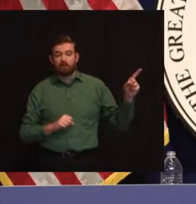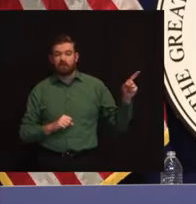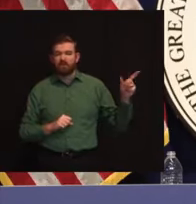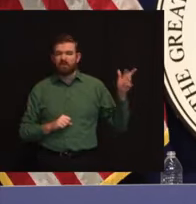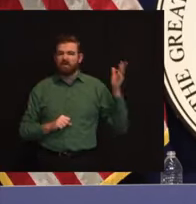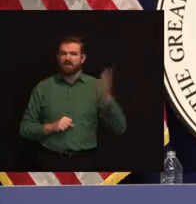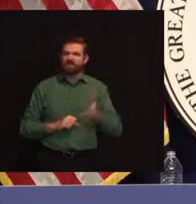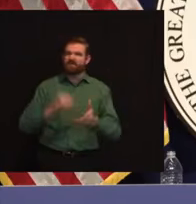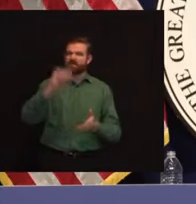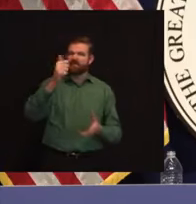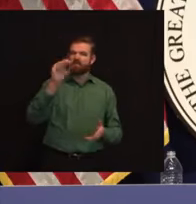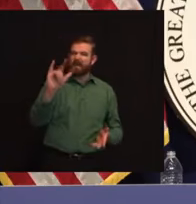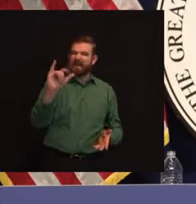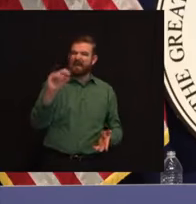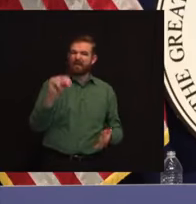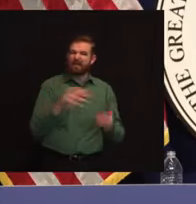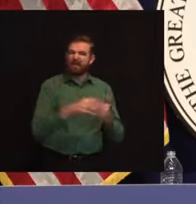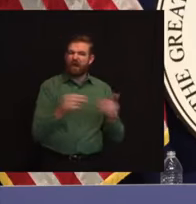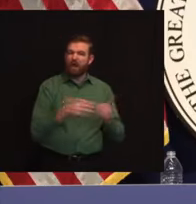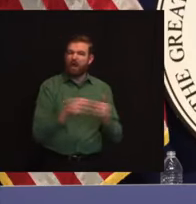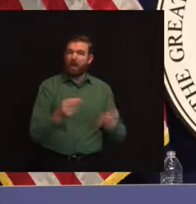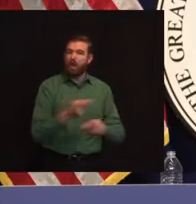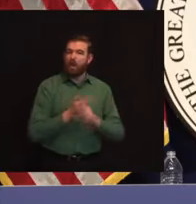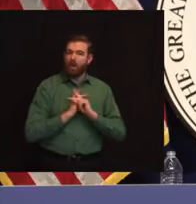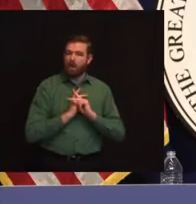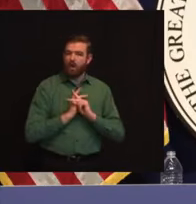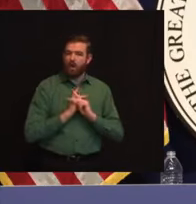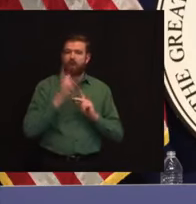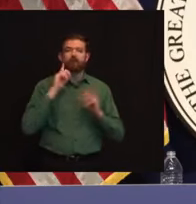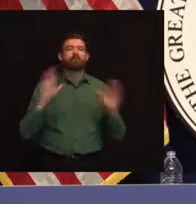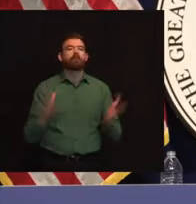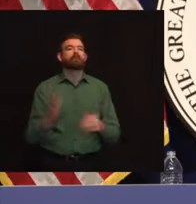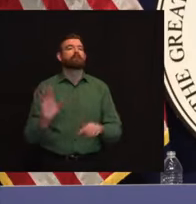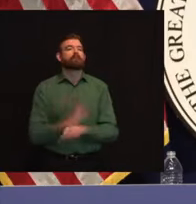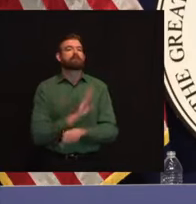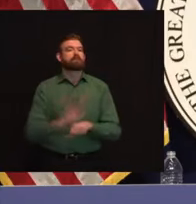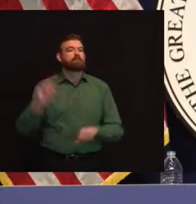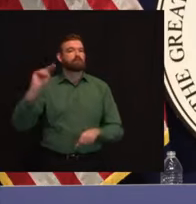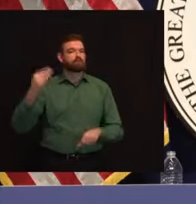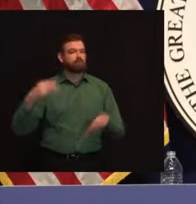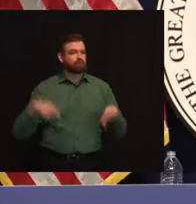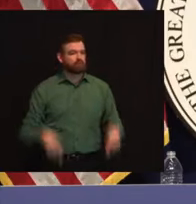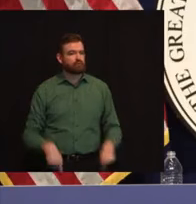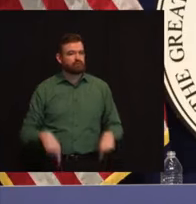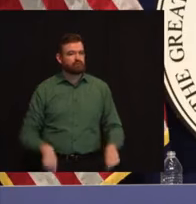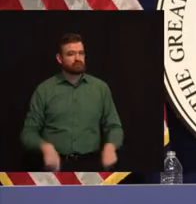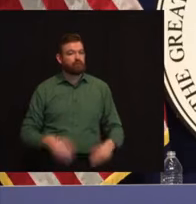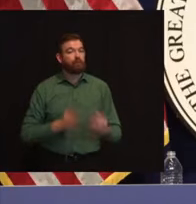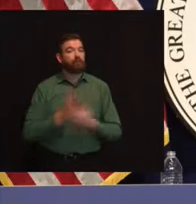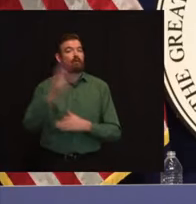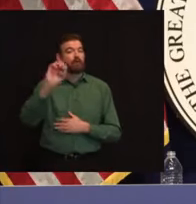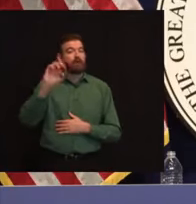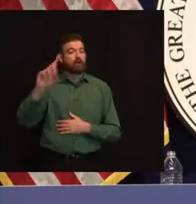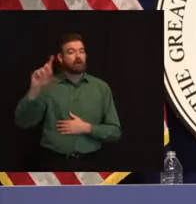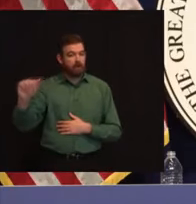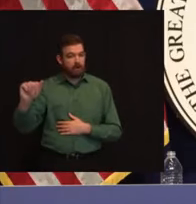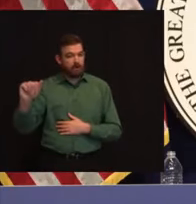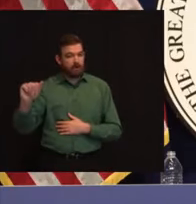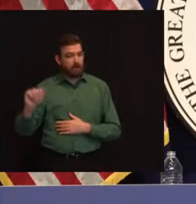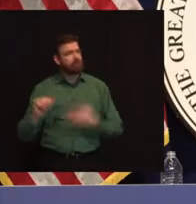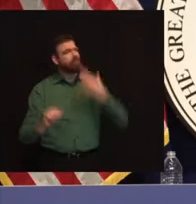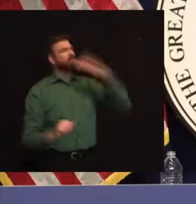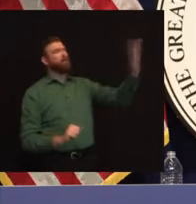small businesses in New Jersey through the EDA, and I want to give them a big shout out. I had a short conversation with